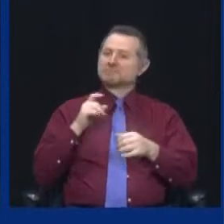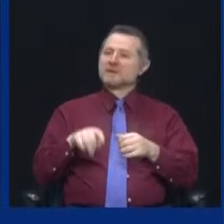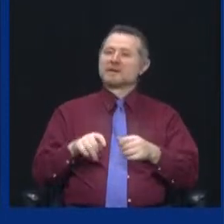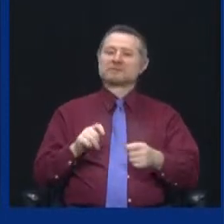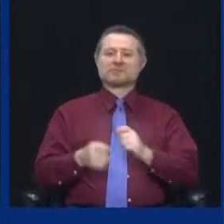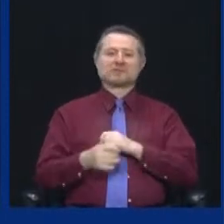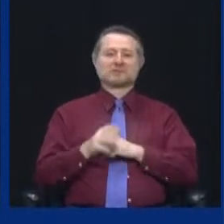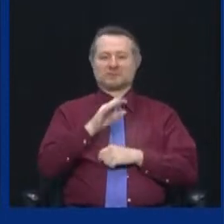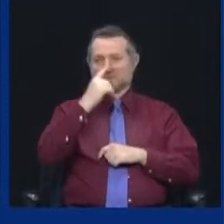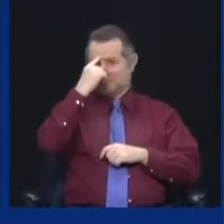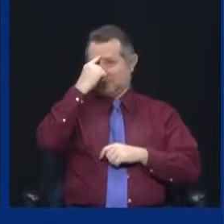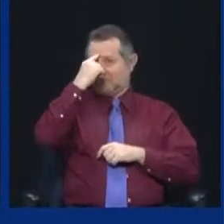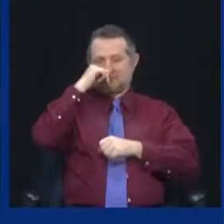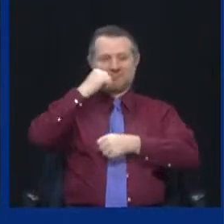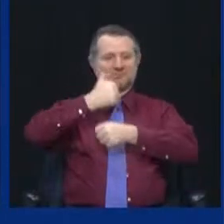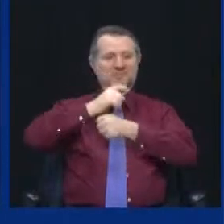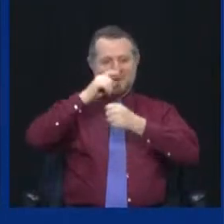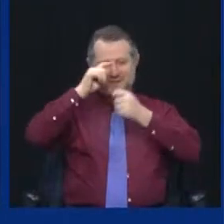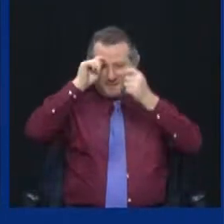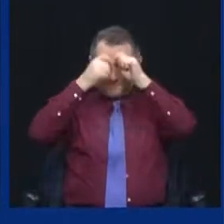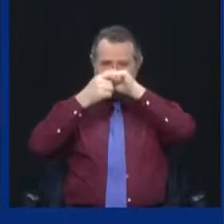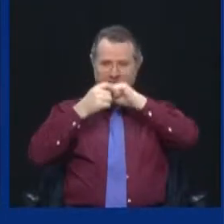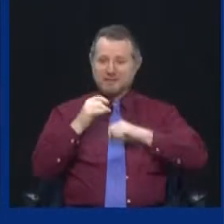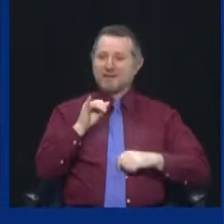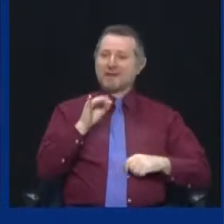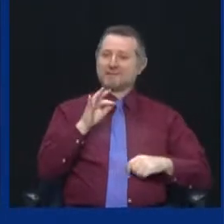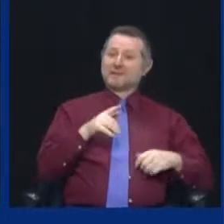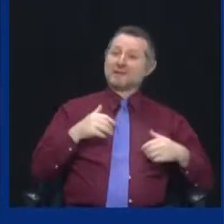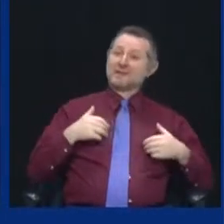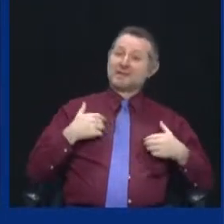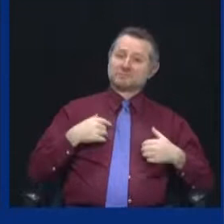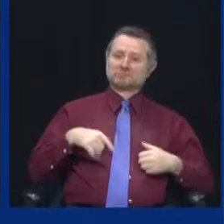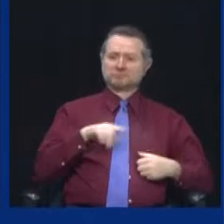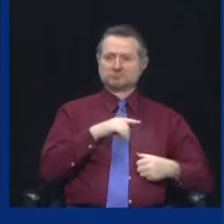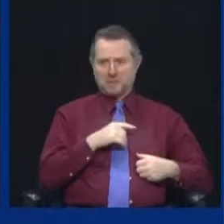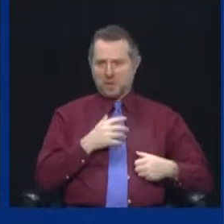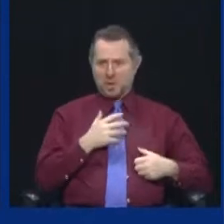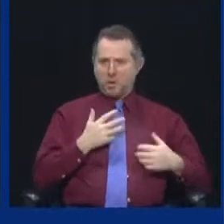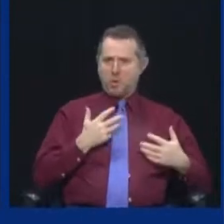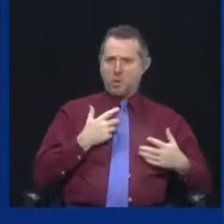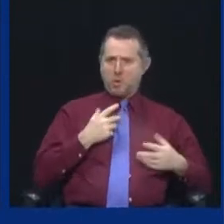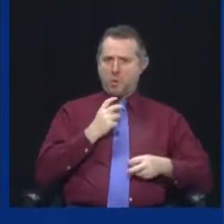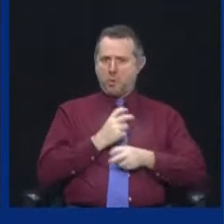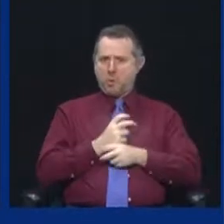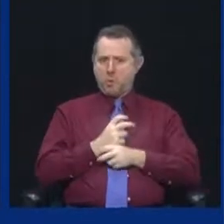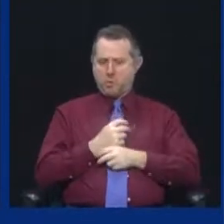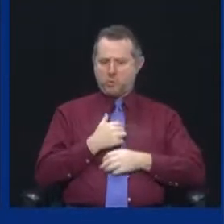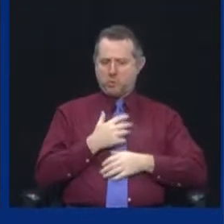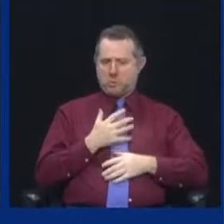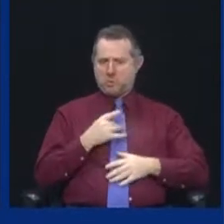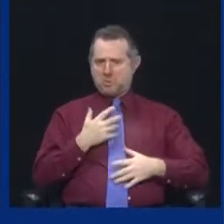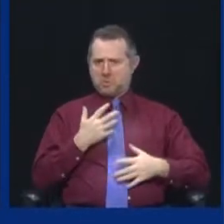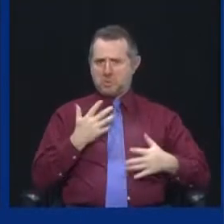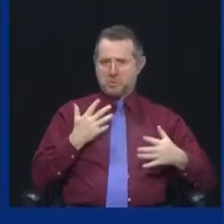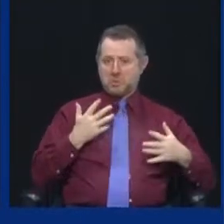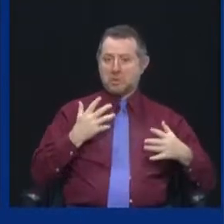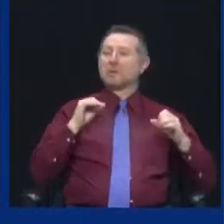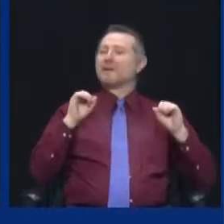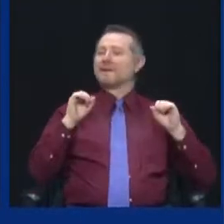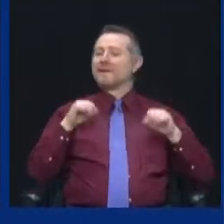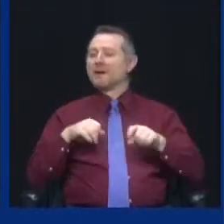person tends to be less affected by COVID, they can transmit COVID just as easily as